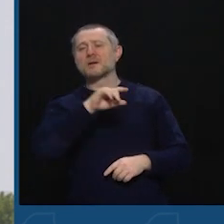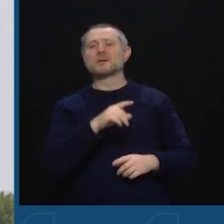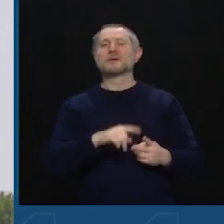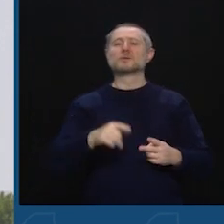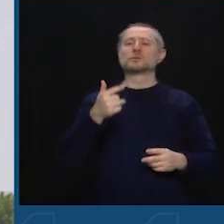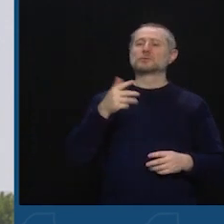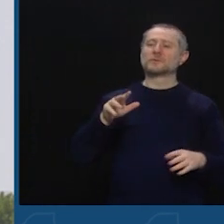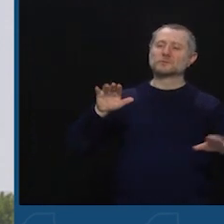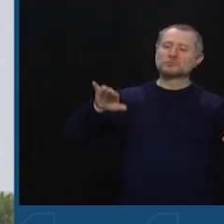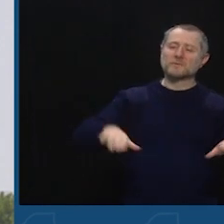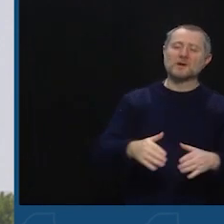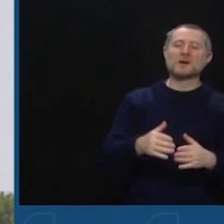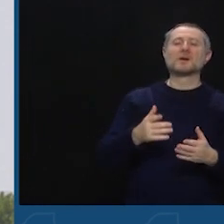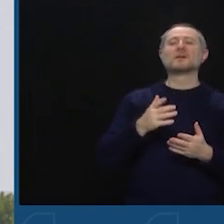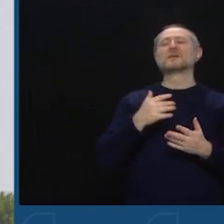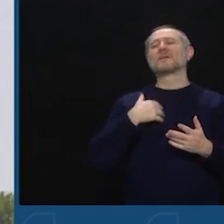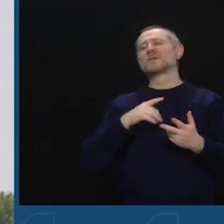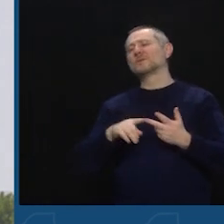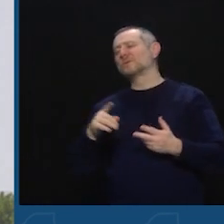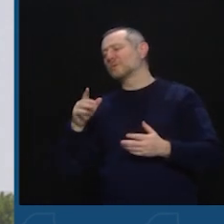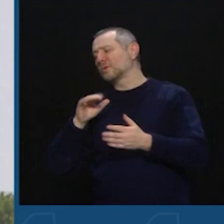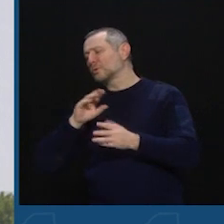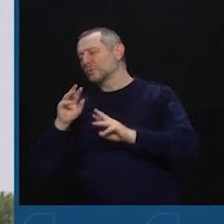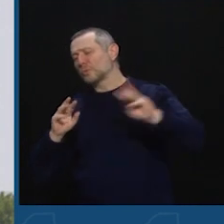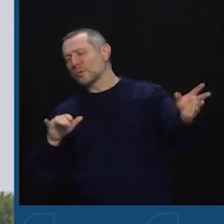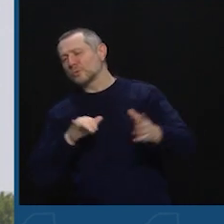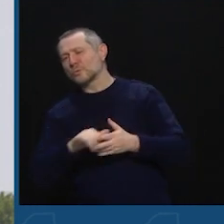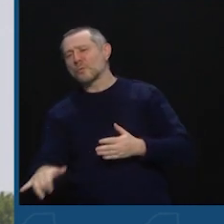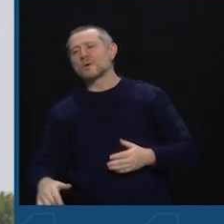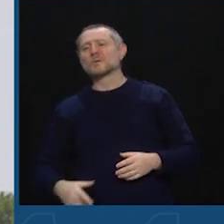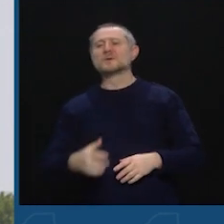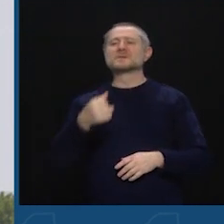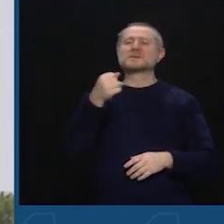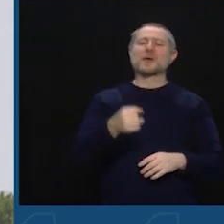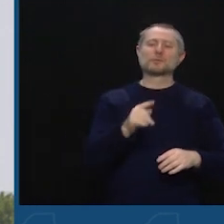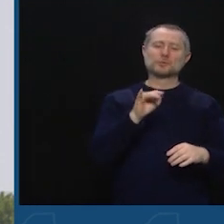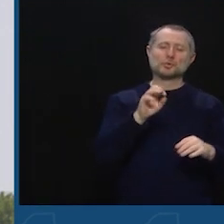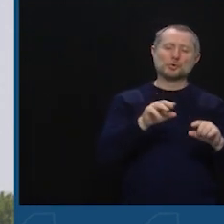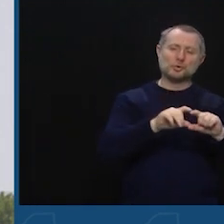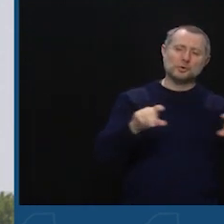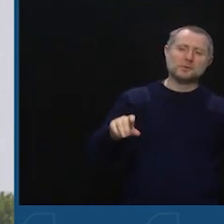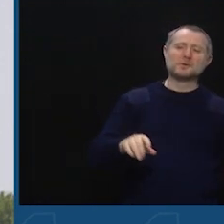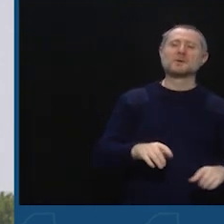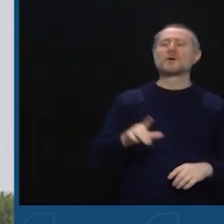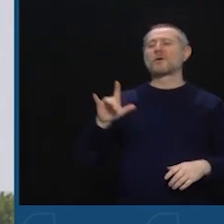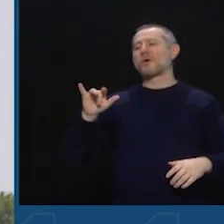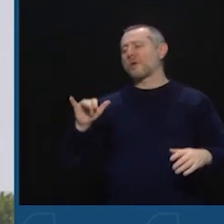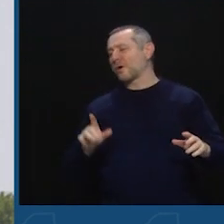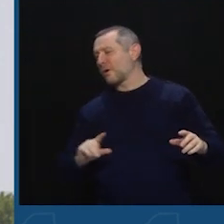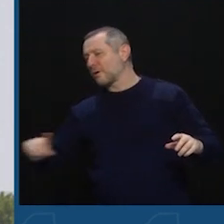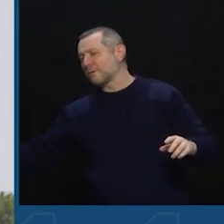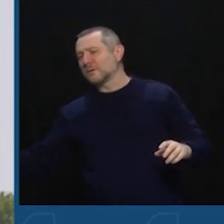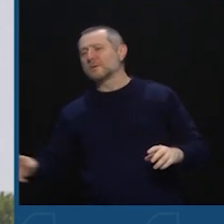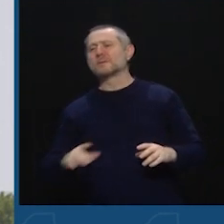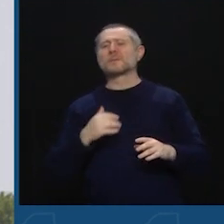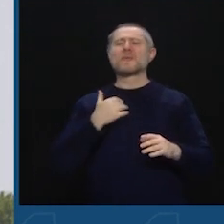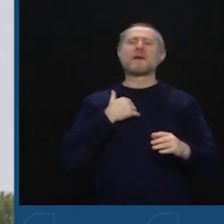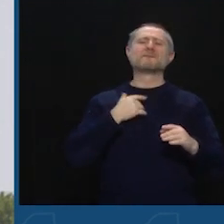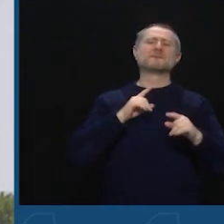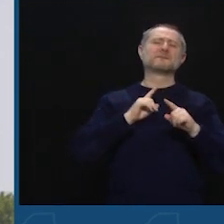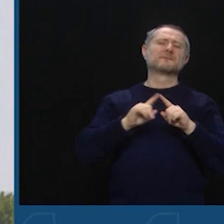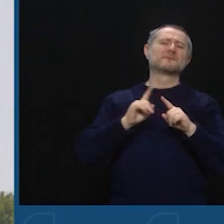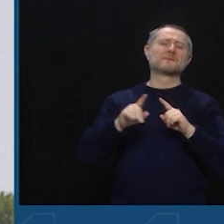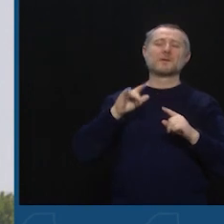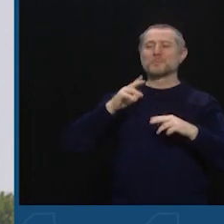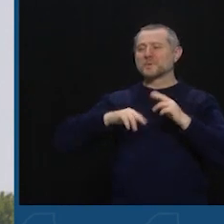the Southern Tier. All these regions in Long Island had really been the place we built things. It was aerospace, it was